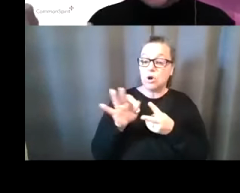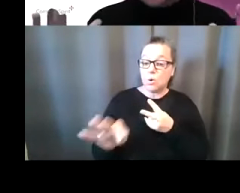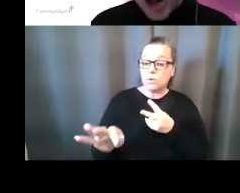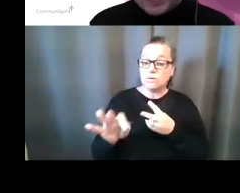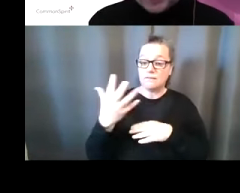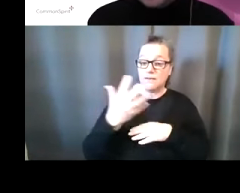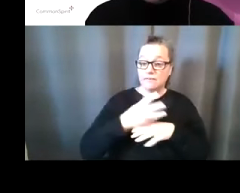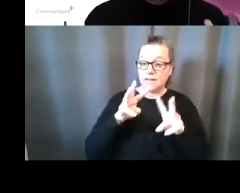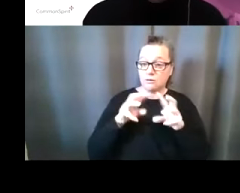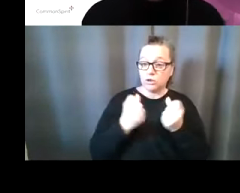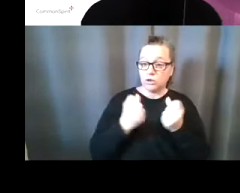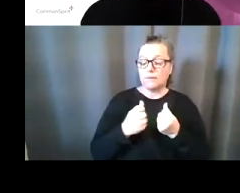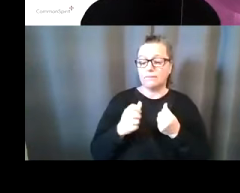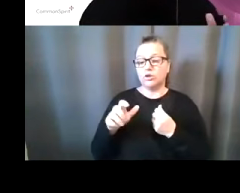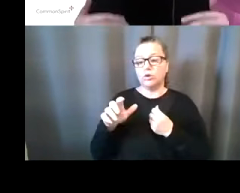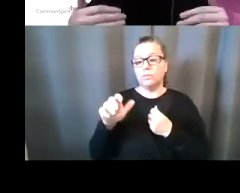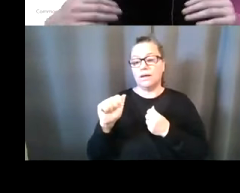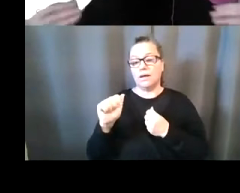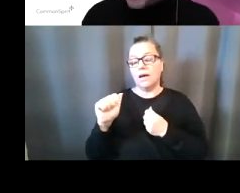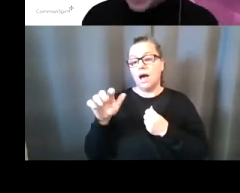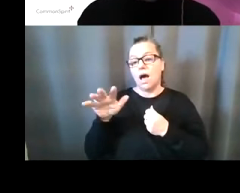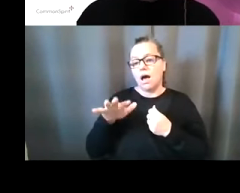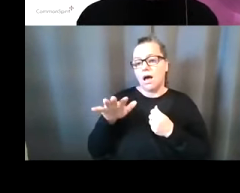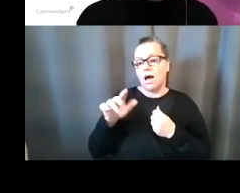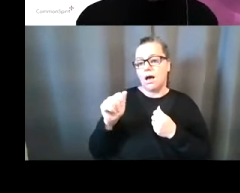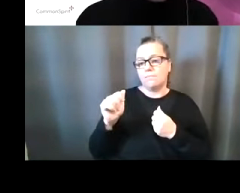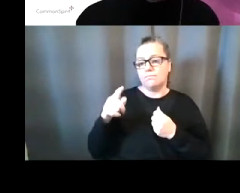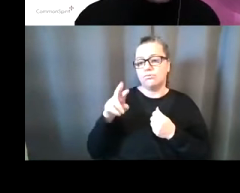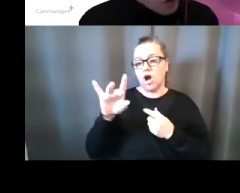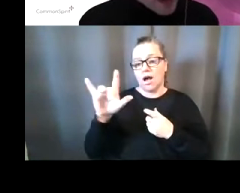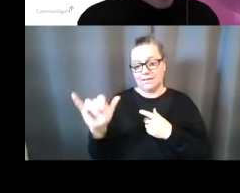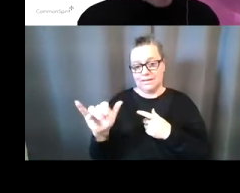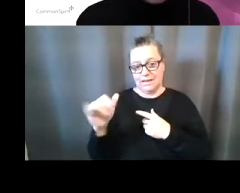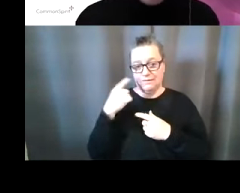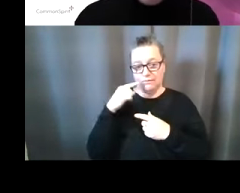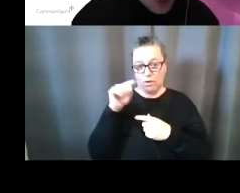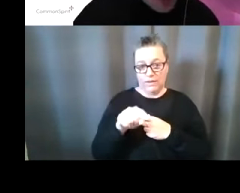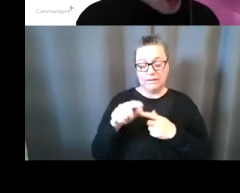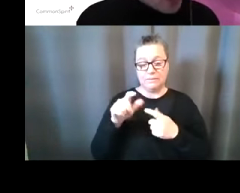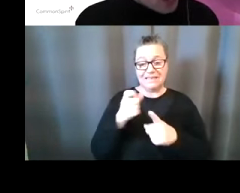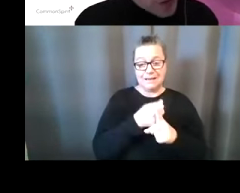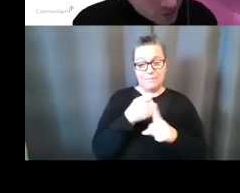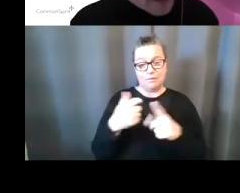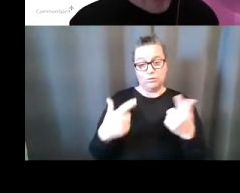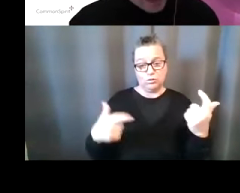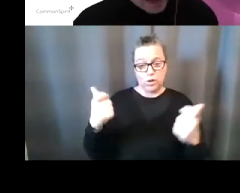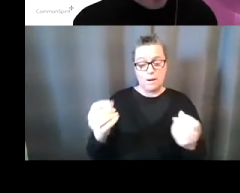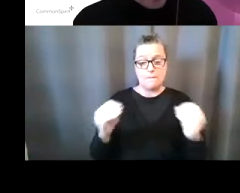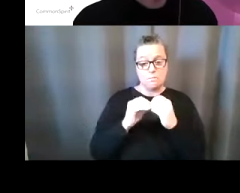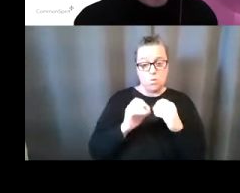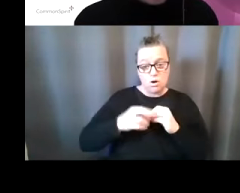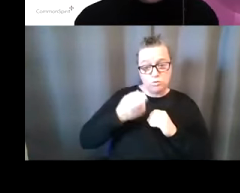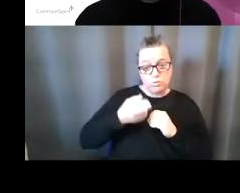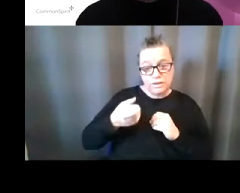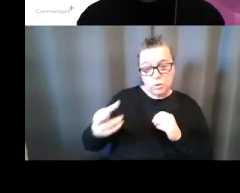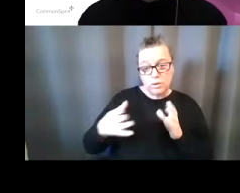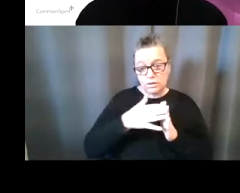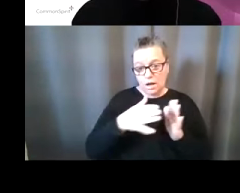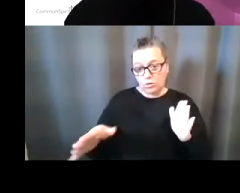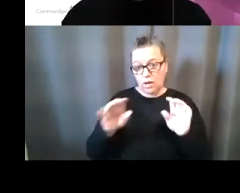to be a proxy for VMPS because the impacts of these workshops are greater. They require more resources across the